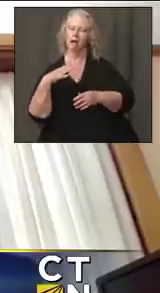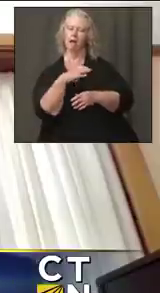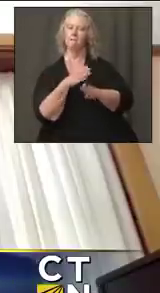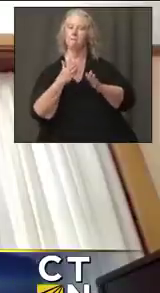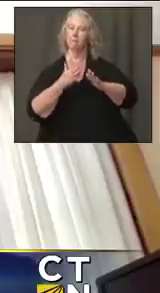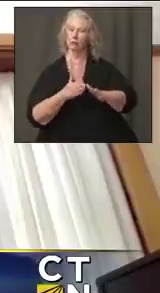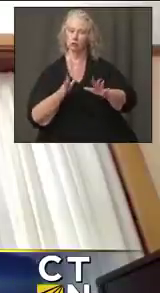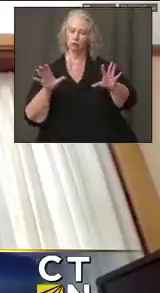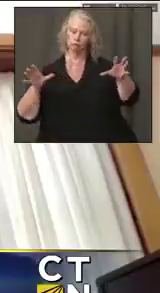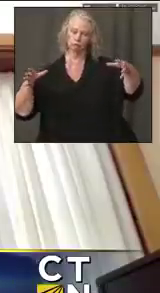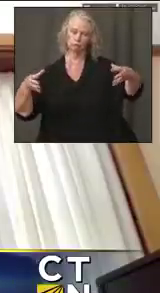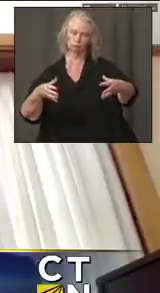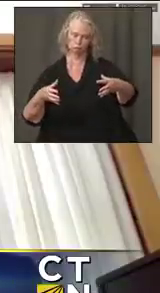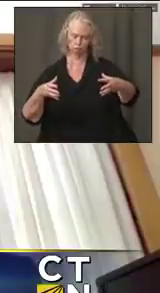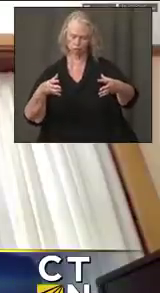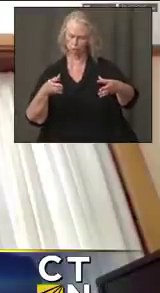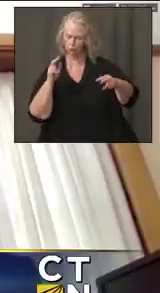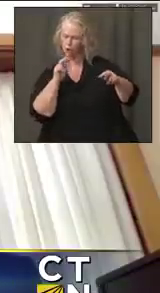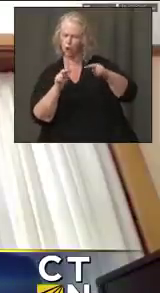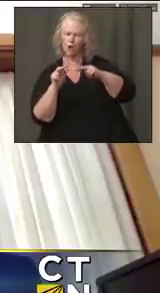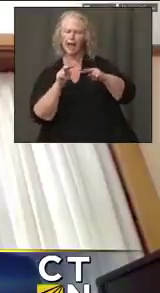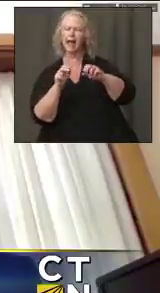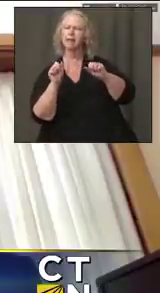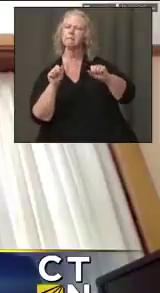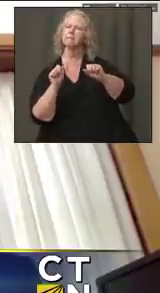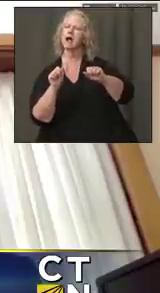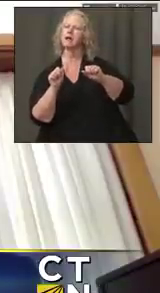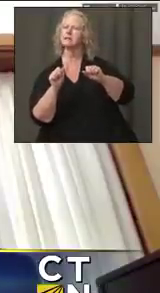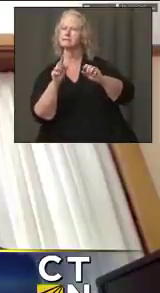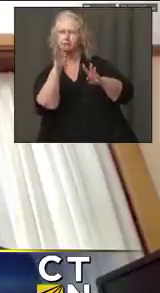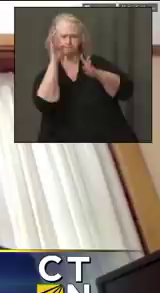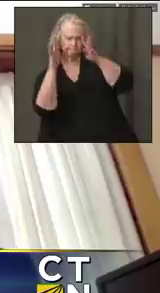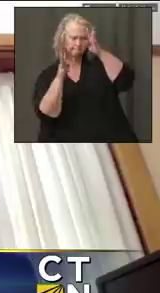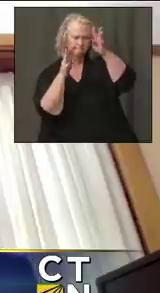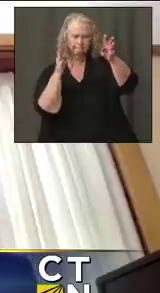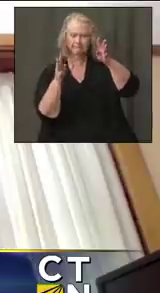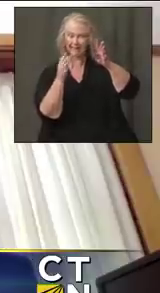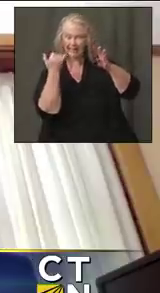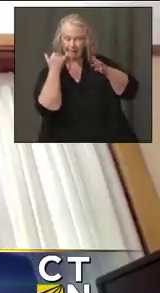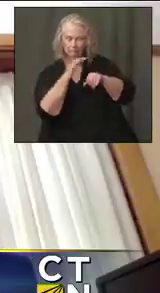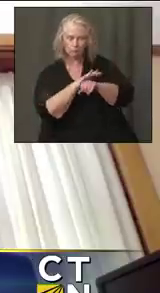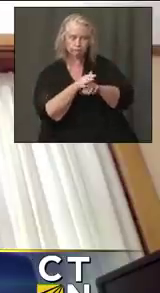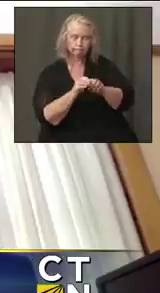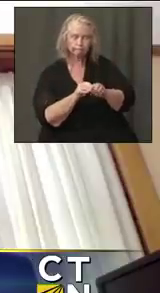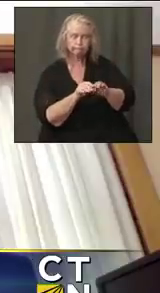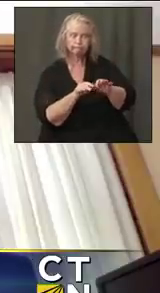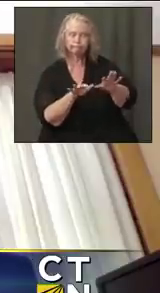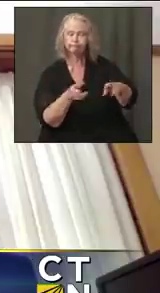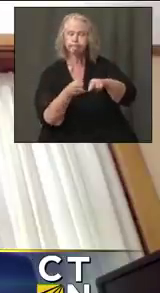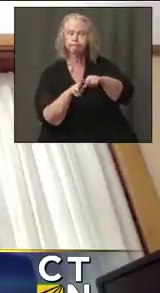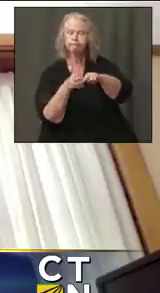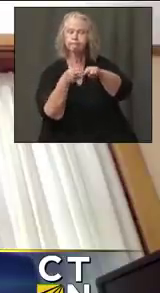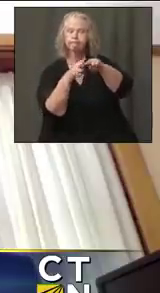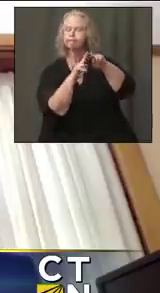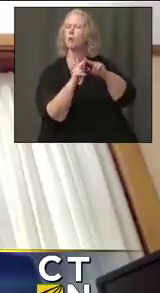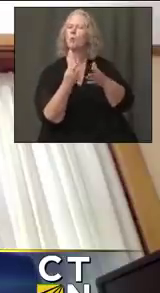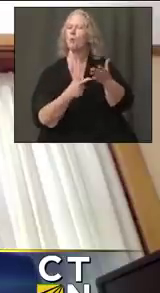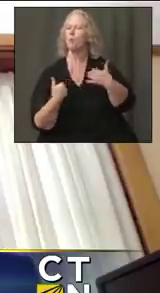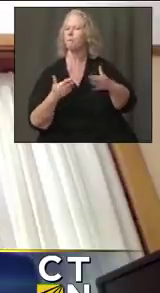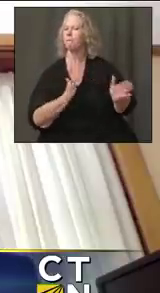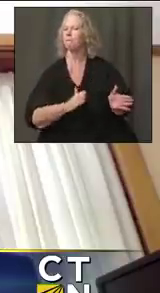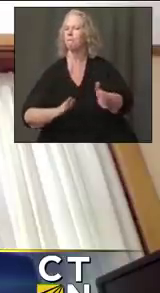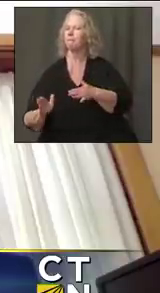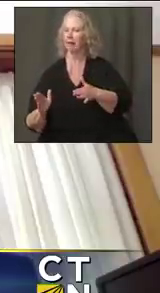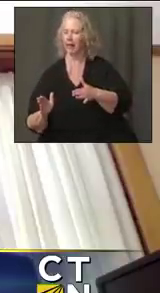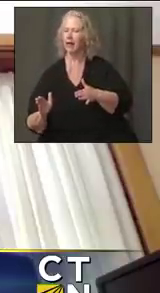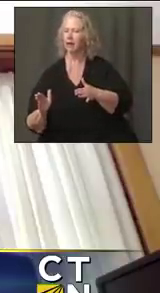meeting to look at scenarios around different resurgence possibilities and the actions that we would take. So we are